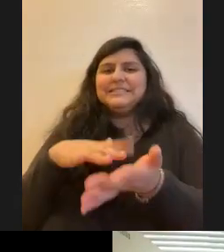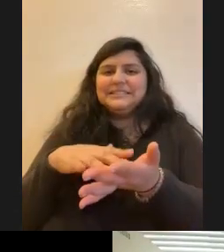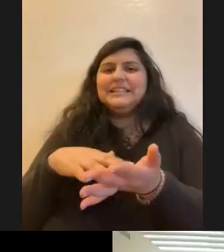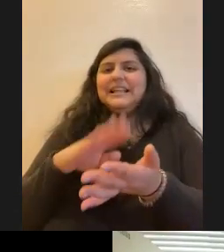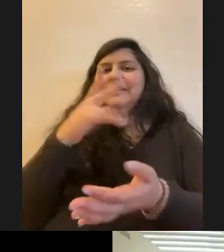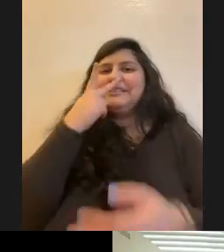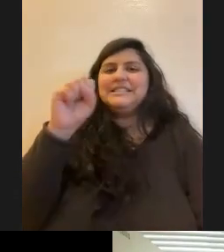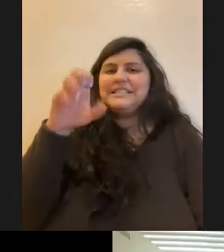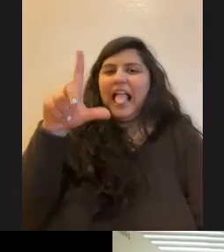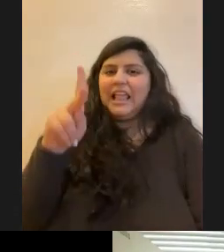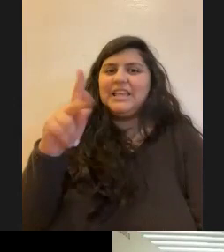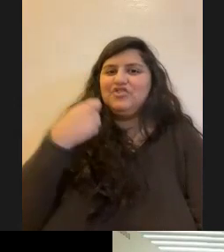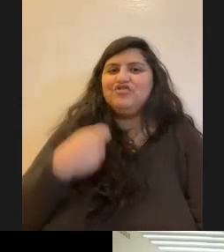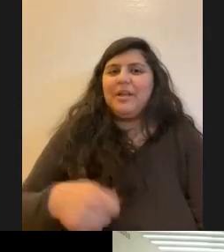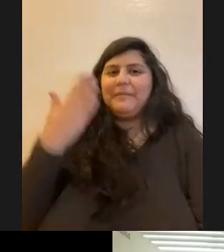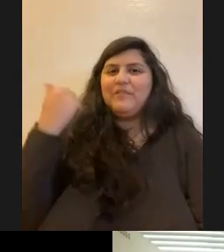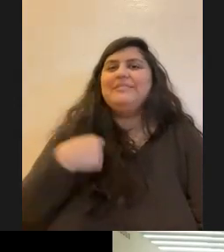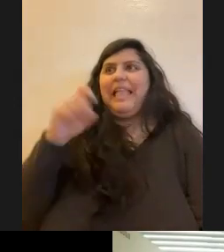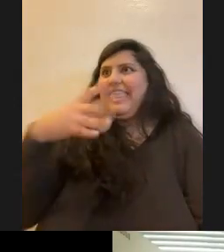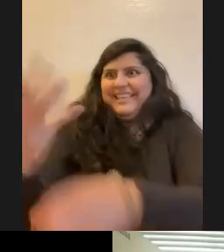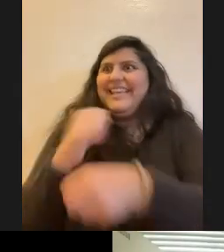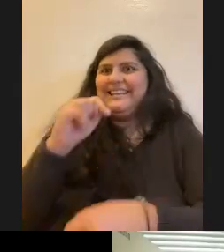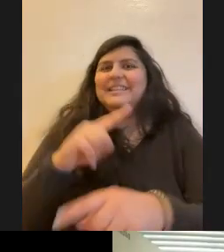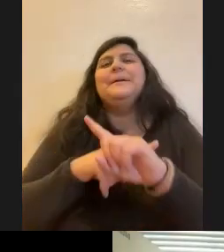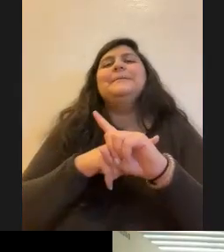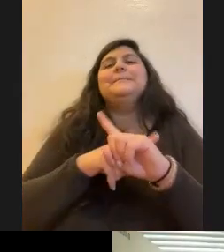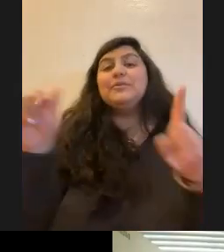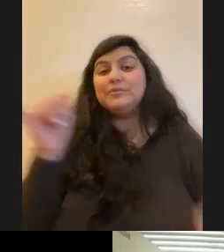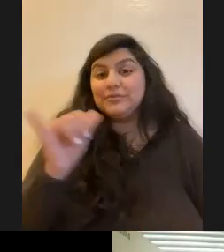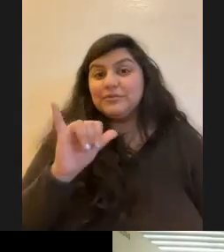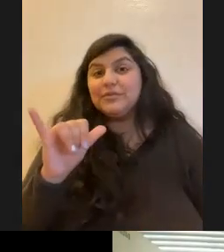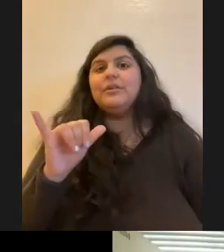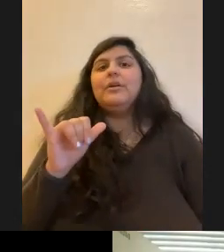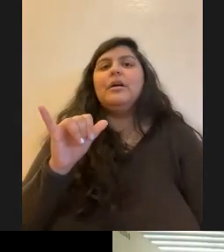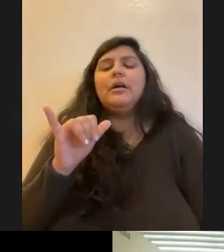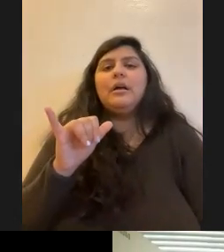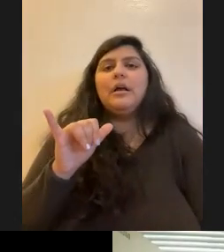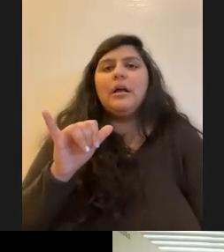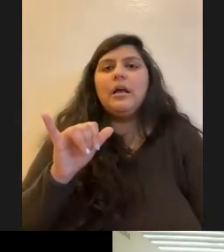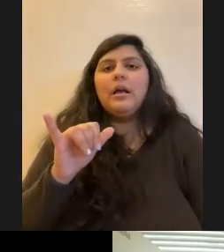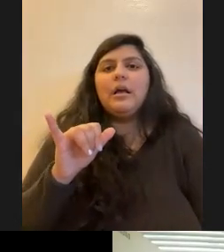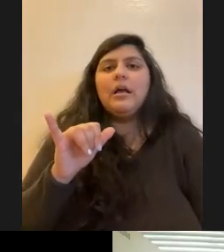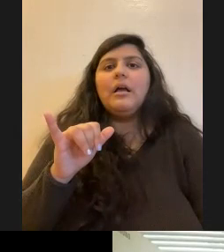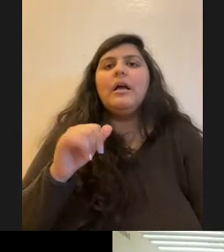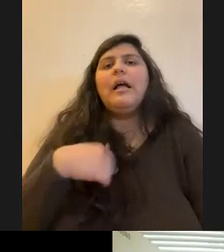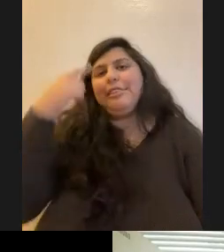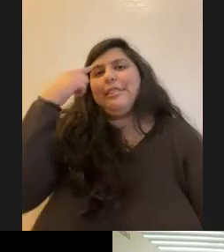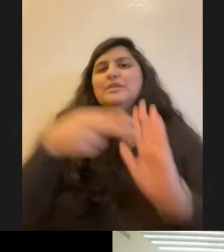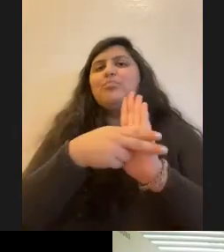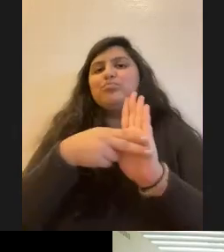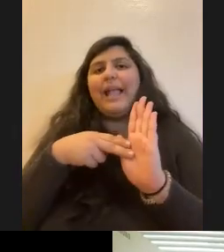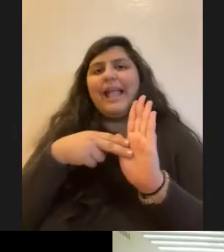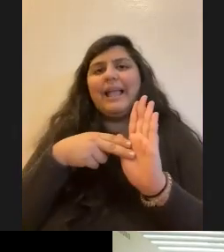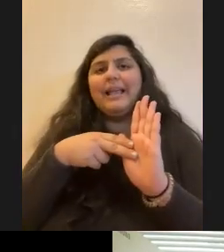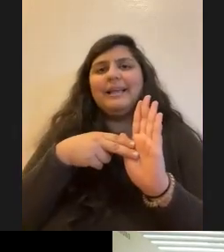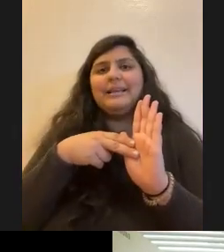salp shirt before. So I had to get it. But also in general, I think this is a brand or something, but there